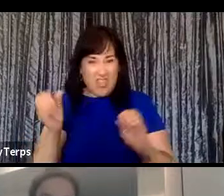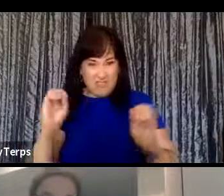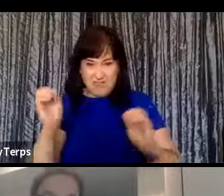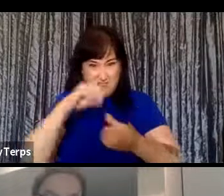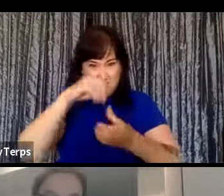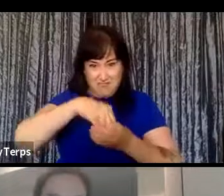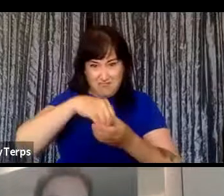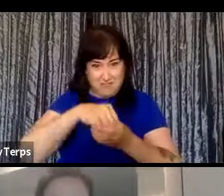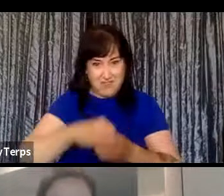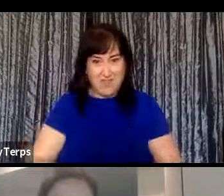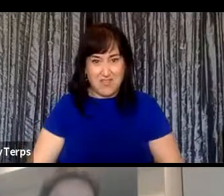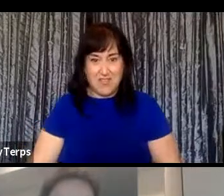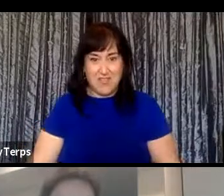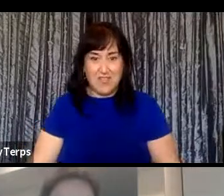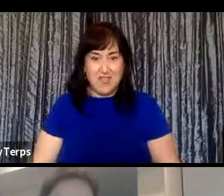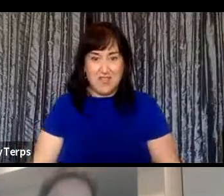inclusions?